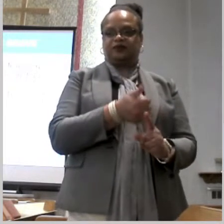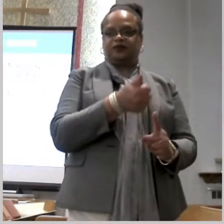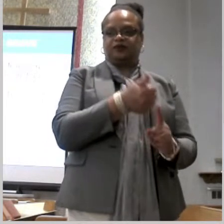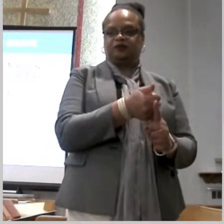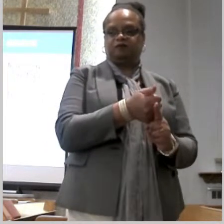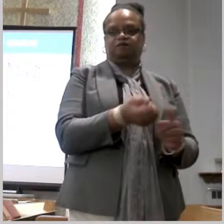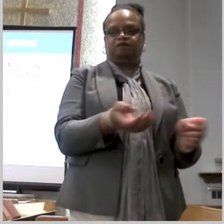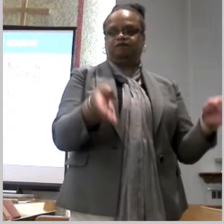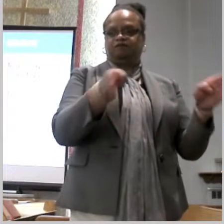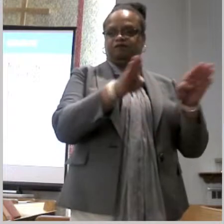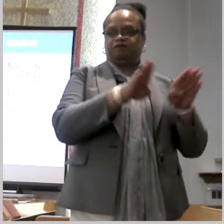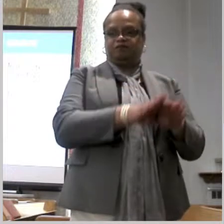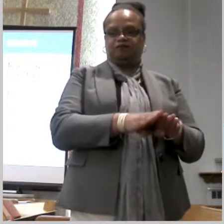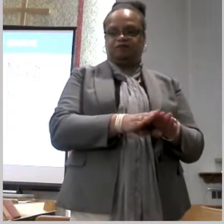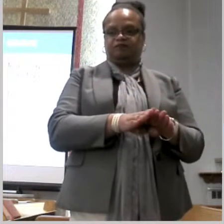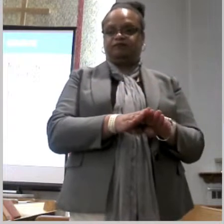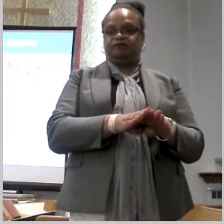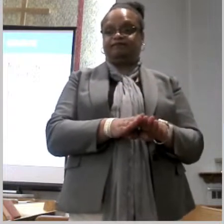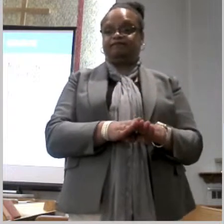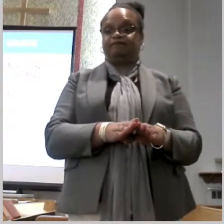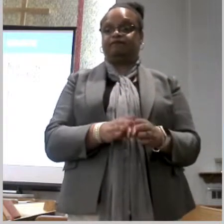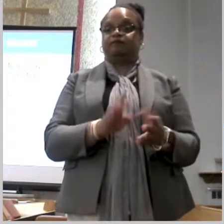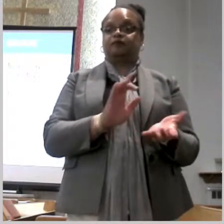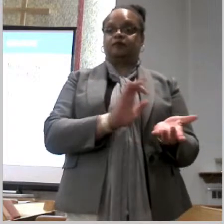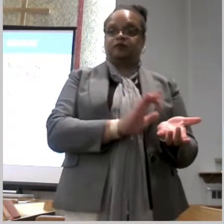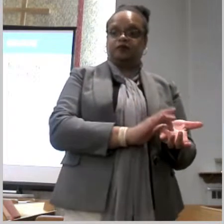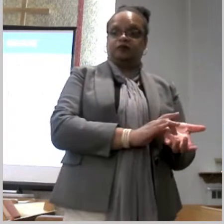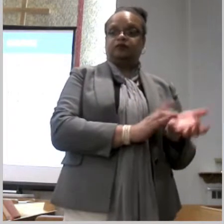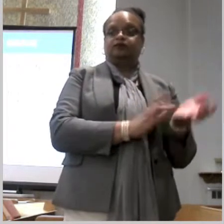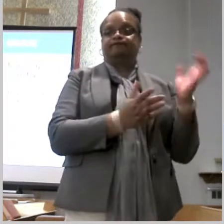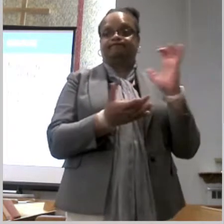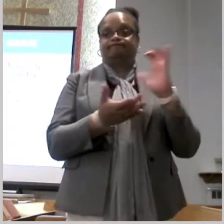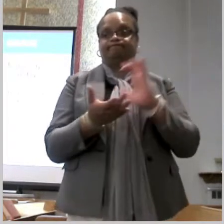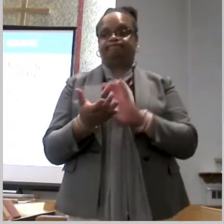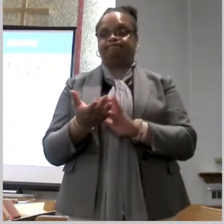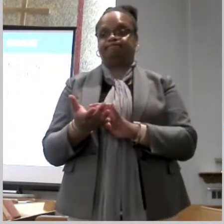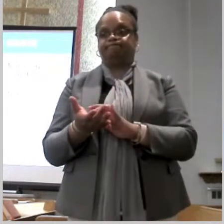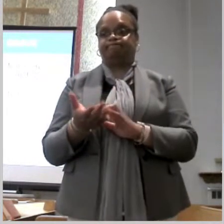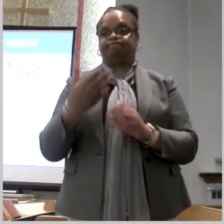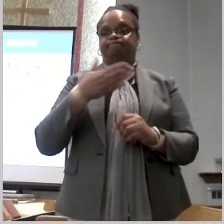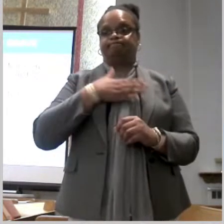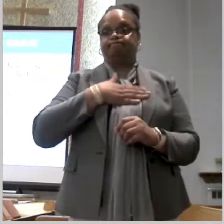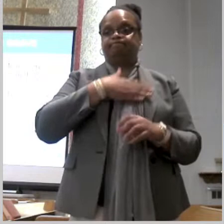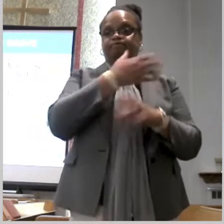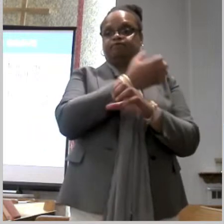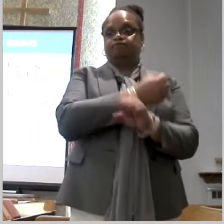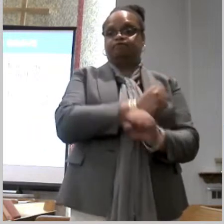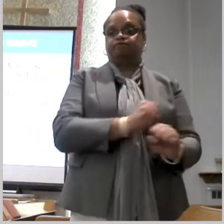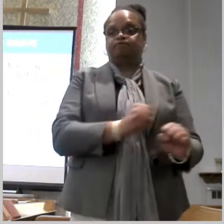Death cannot keep its prey,